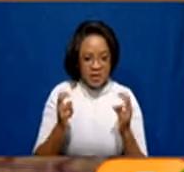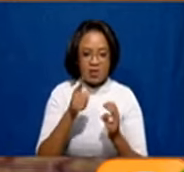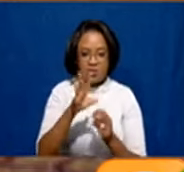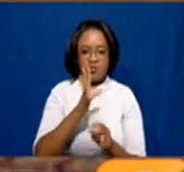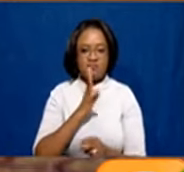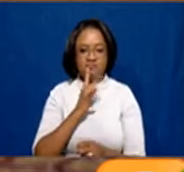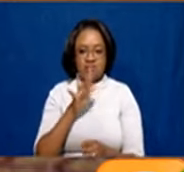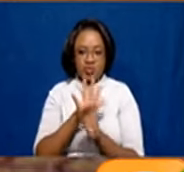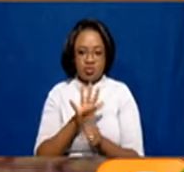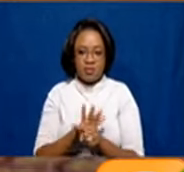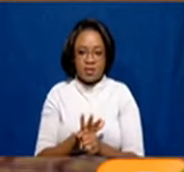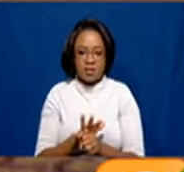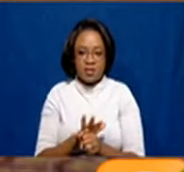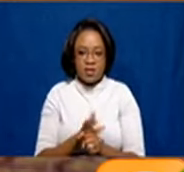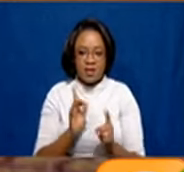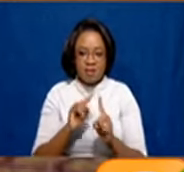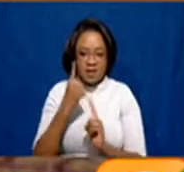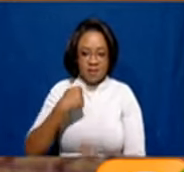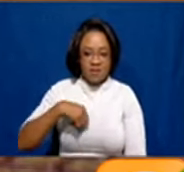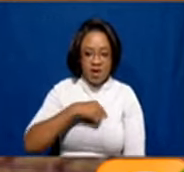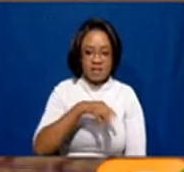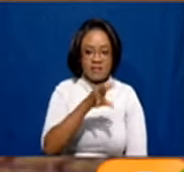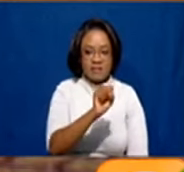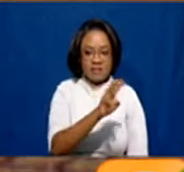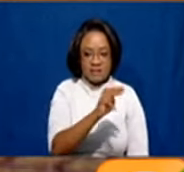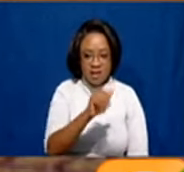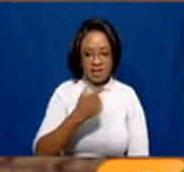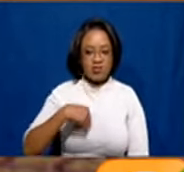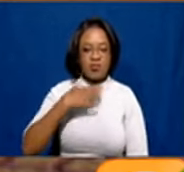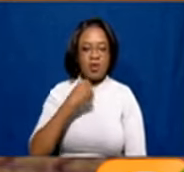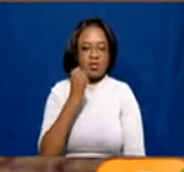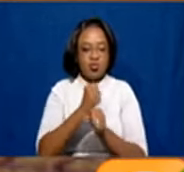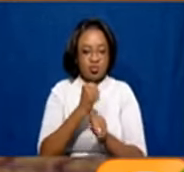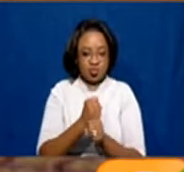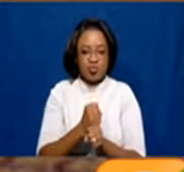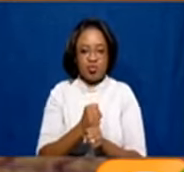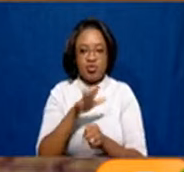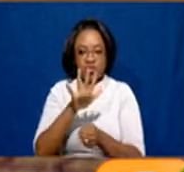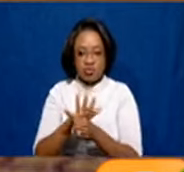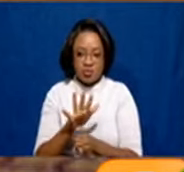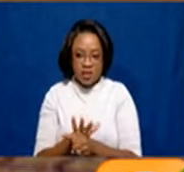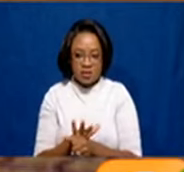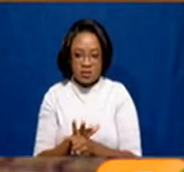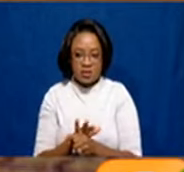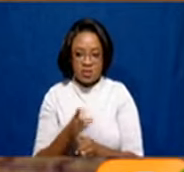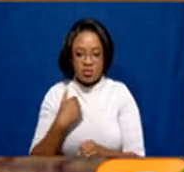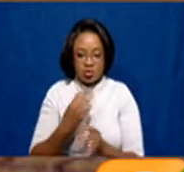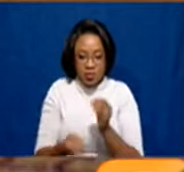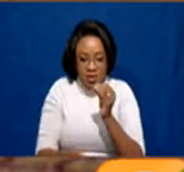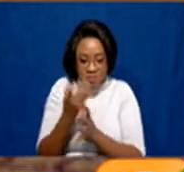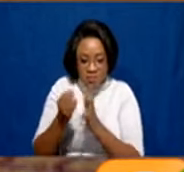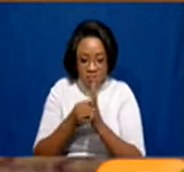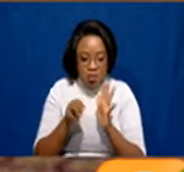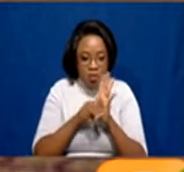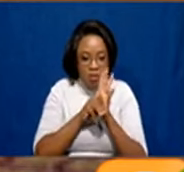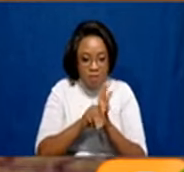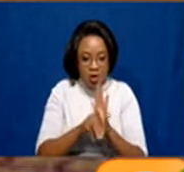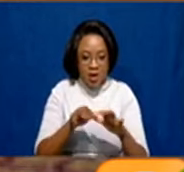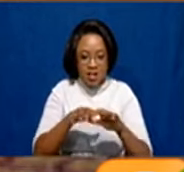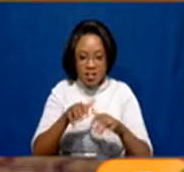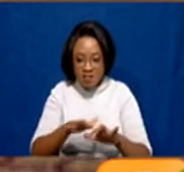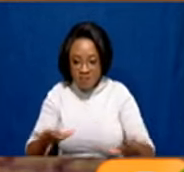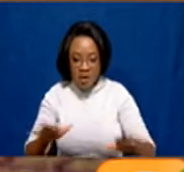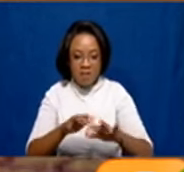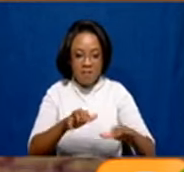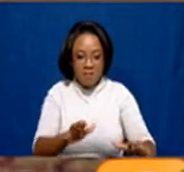so much. But for SMACS Foundation, we want to do so much. So we are setting up model farms, and this World Water Day on 22nd of March, we'll